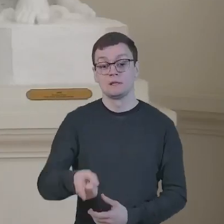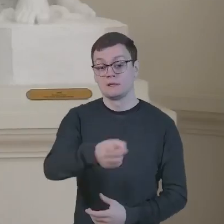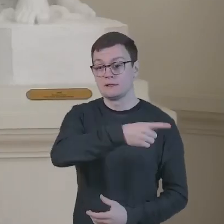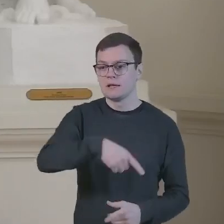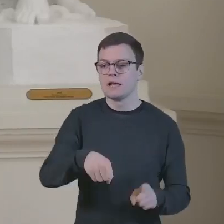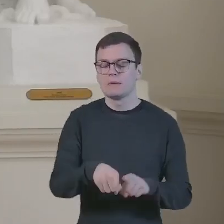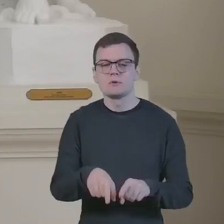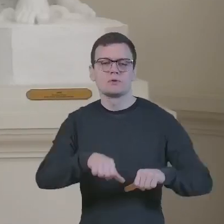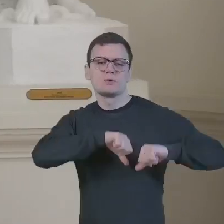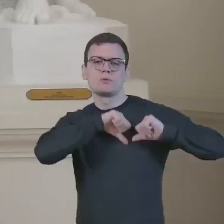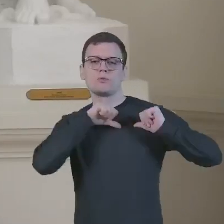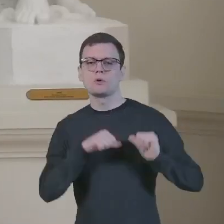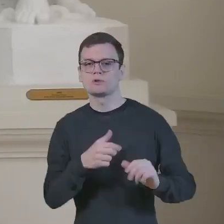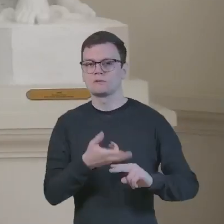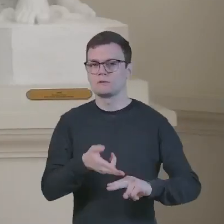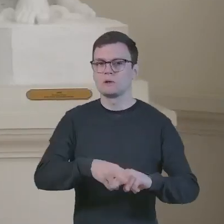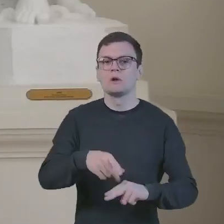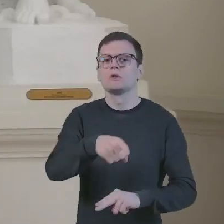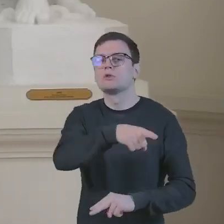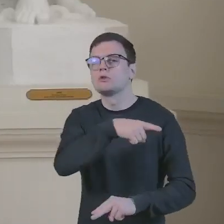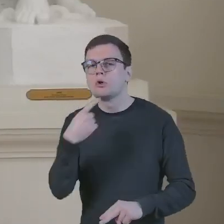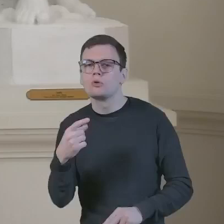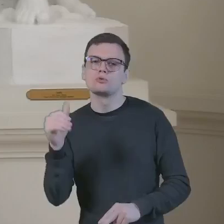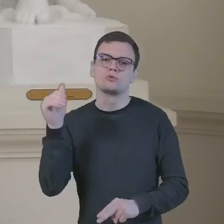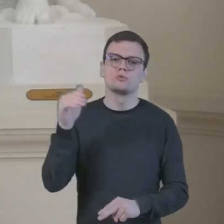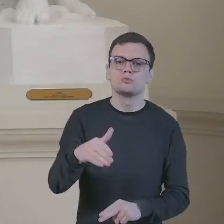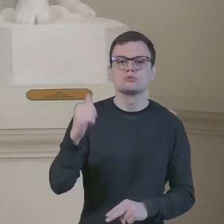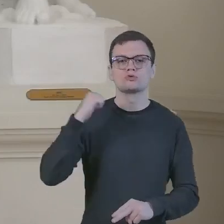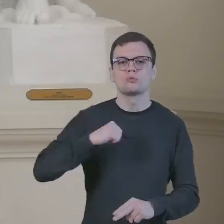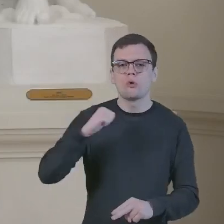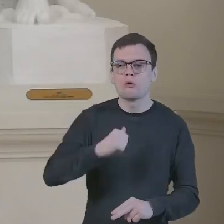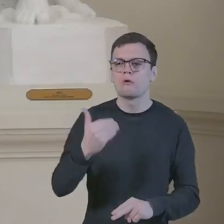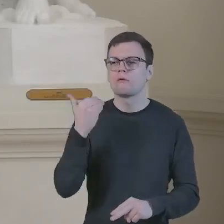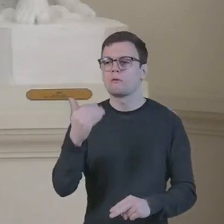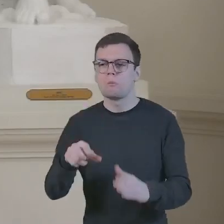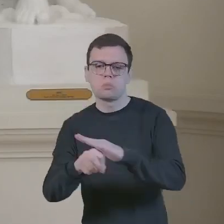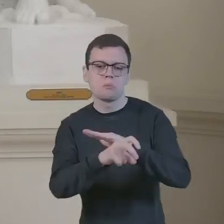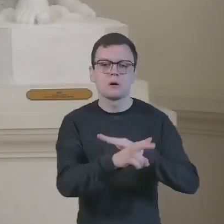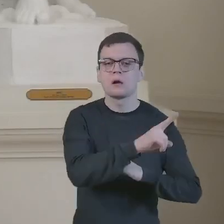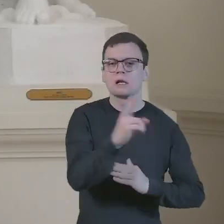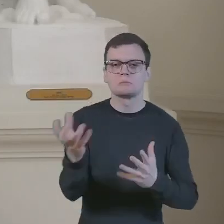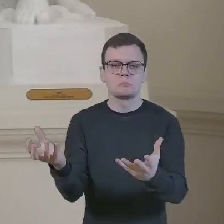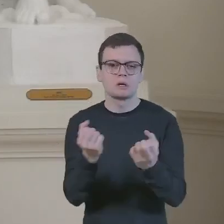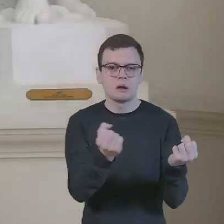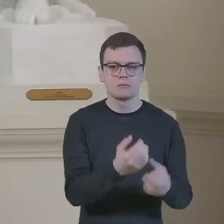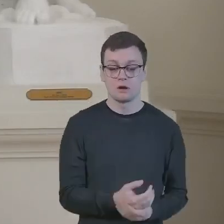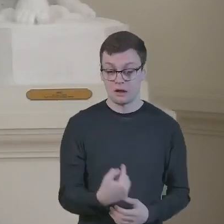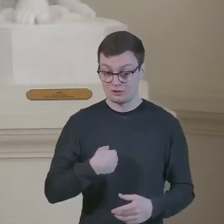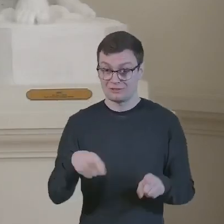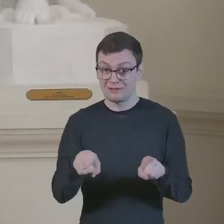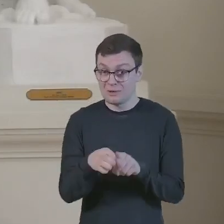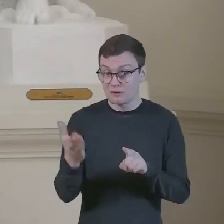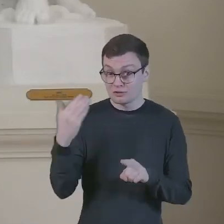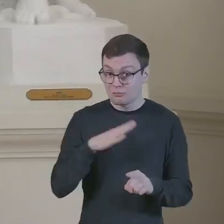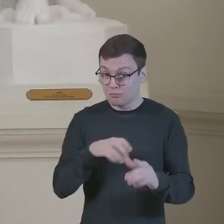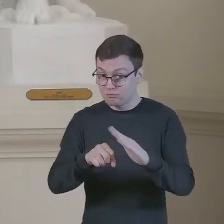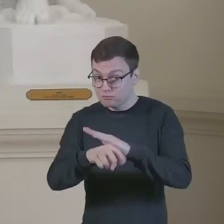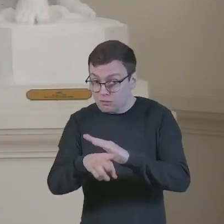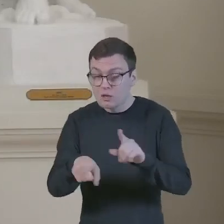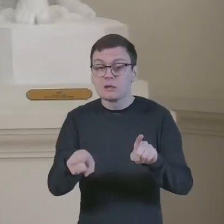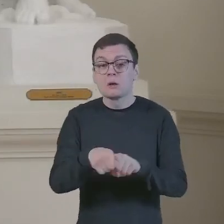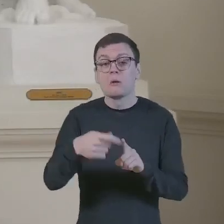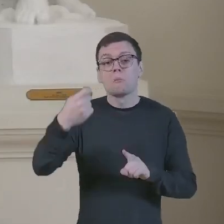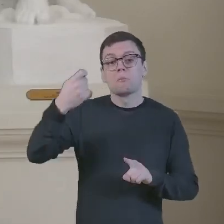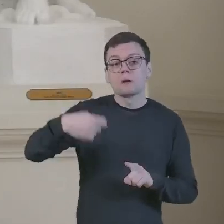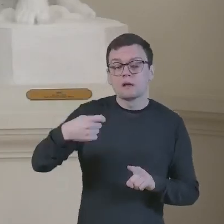generosity today by hosting tens of thousands of Ukrainian refugees. And as a former refugee myself, and as a president